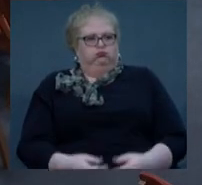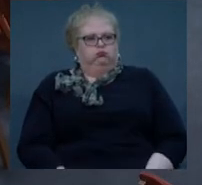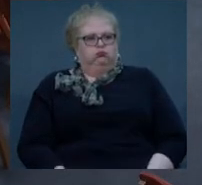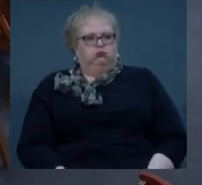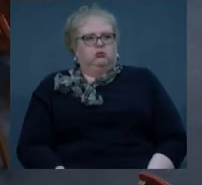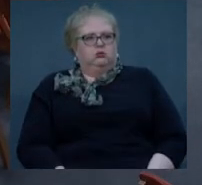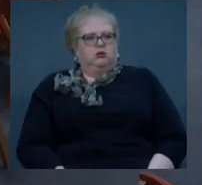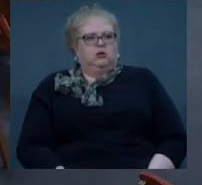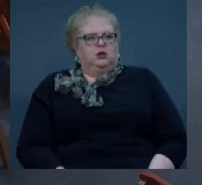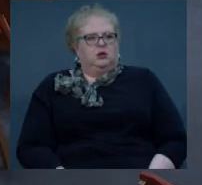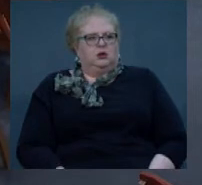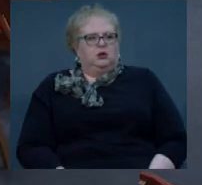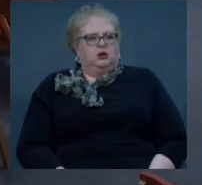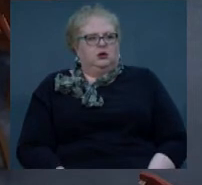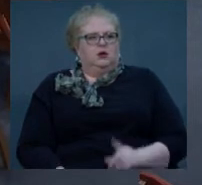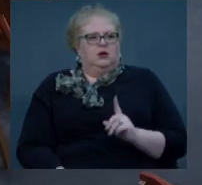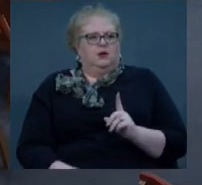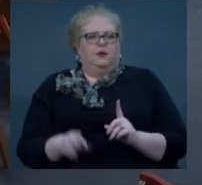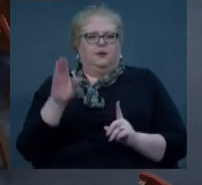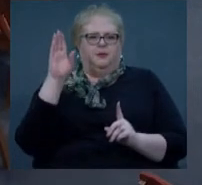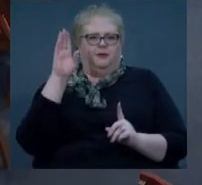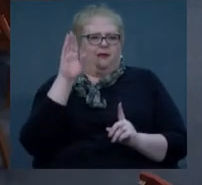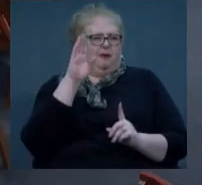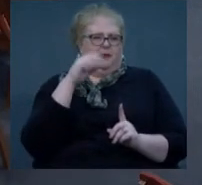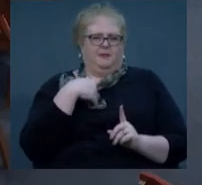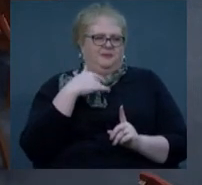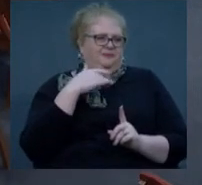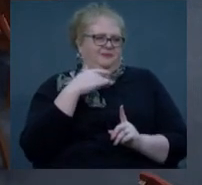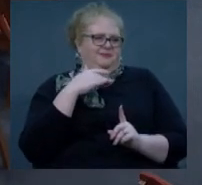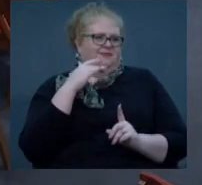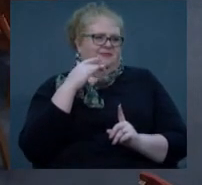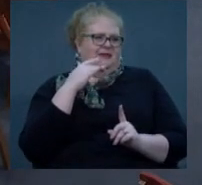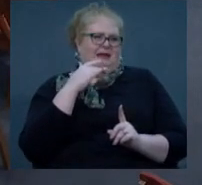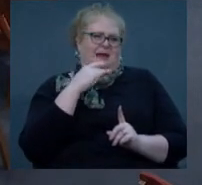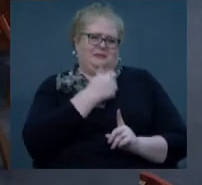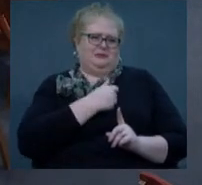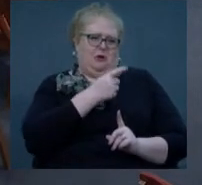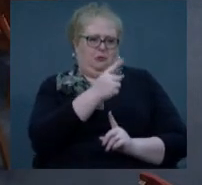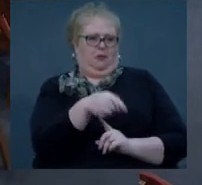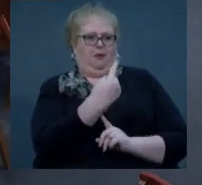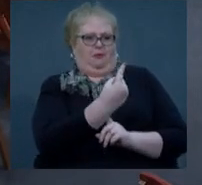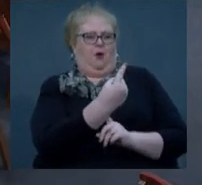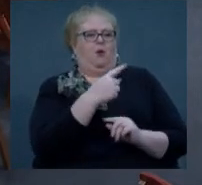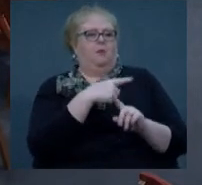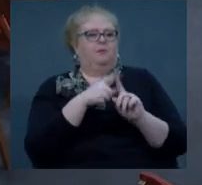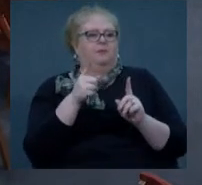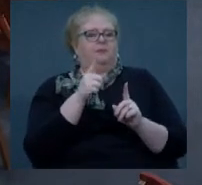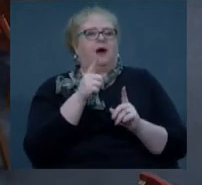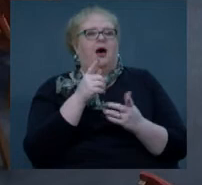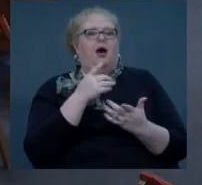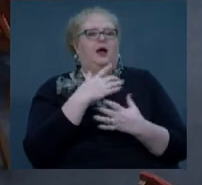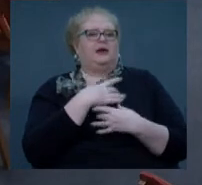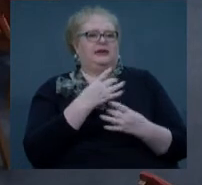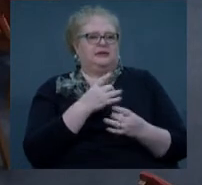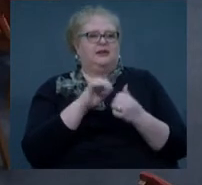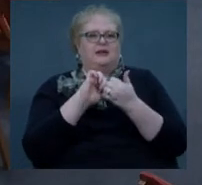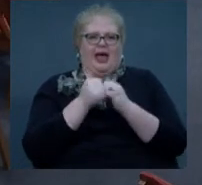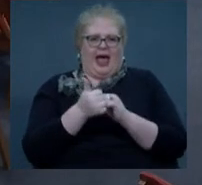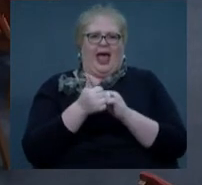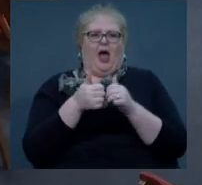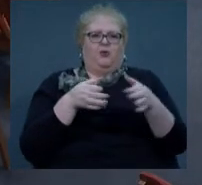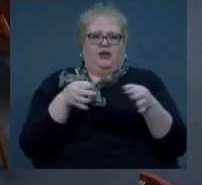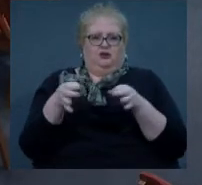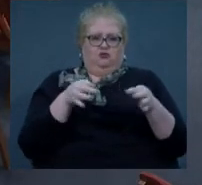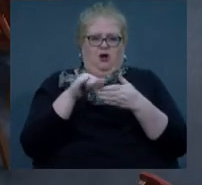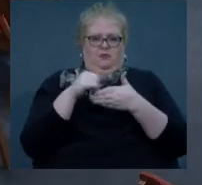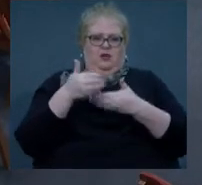Could I join in? I hate for you to be alone on this. It's an item of interest, and actually, the commissioner described that process well. It's